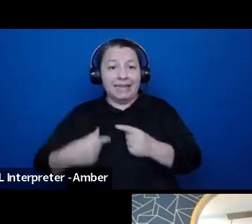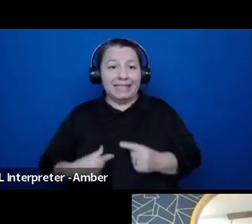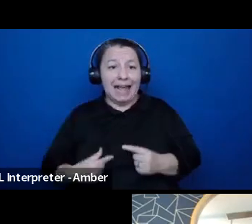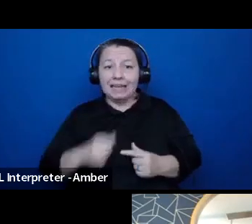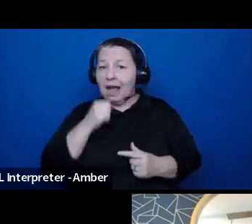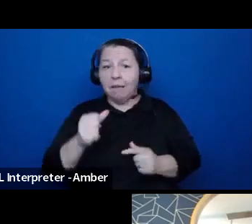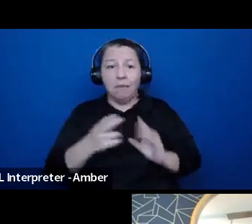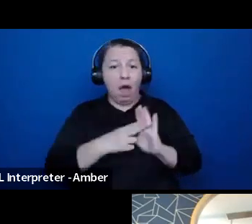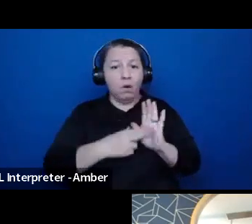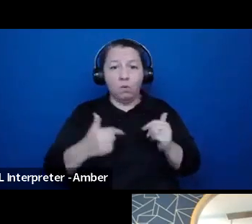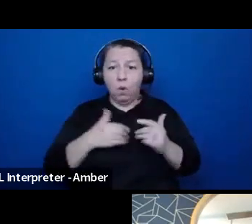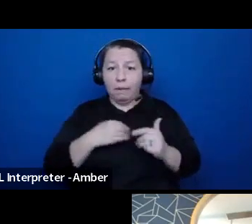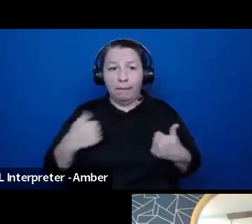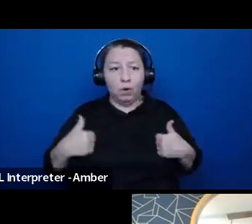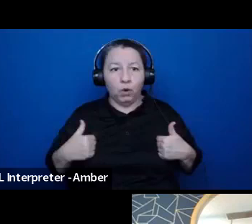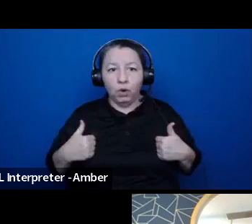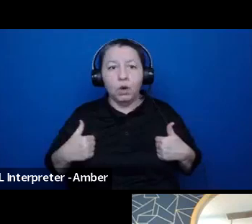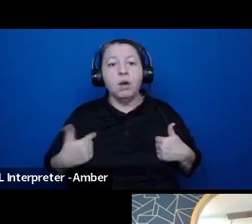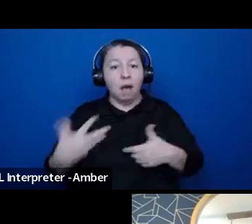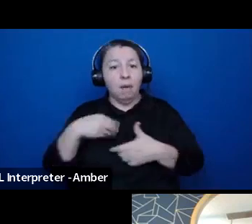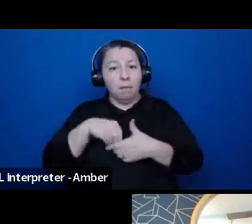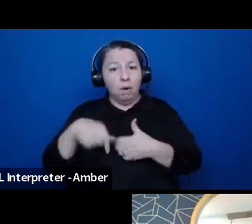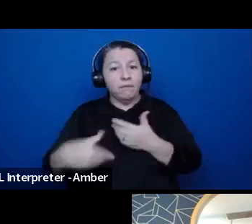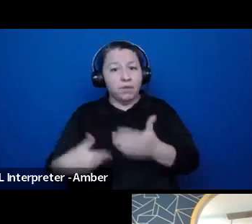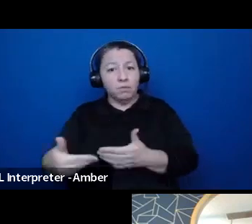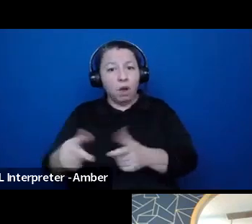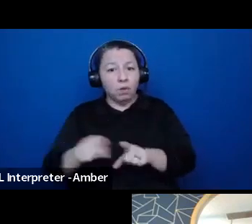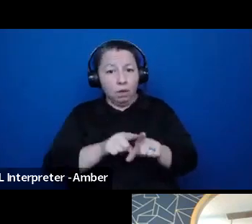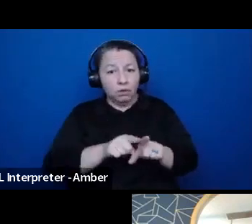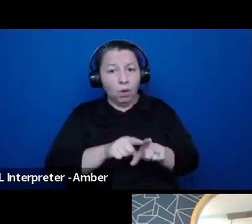process too, which is very different than